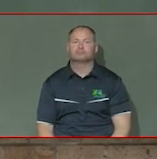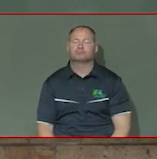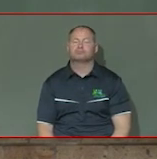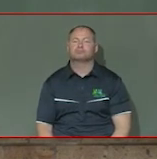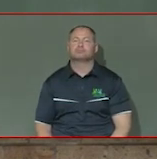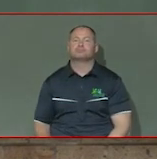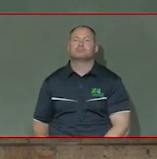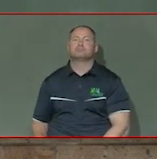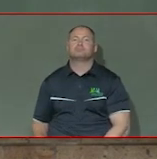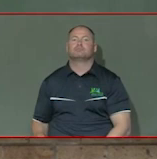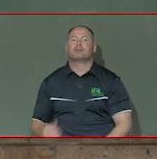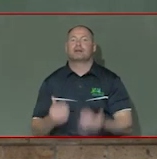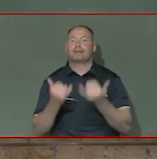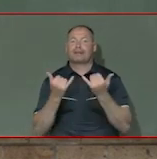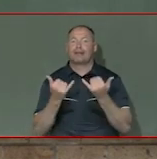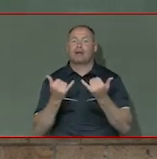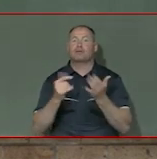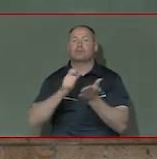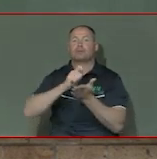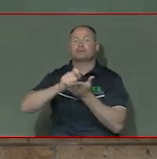following in terms of m.